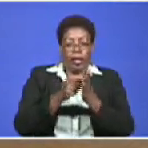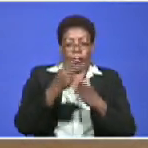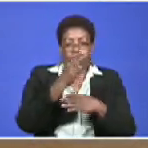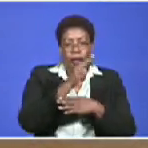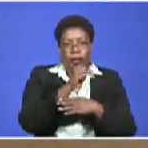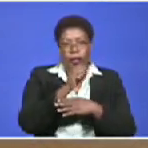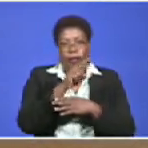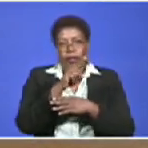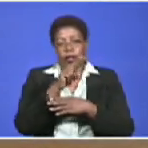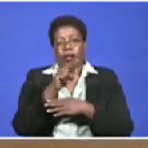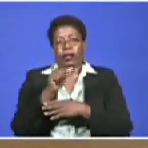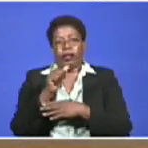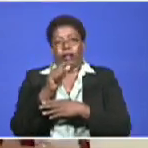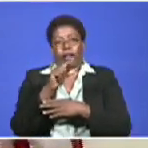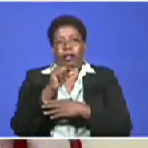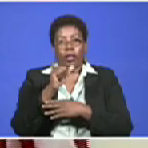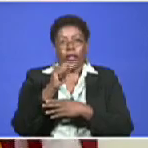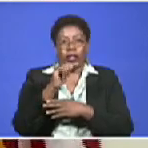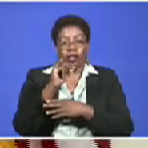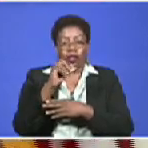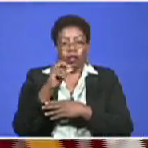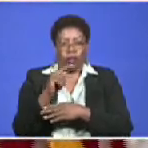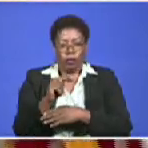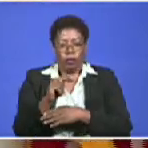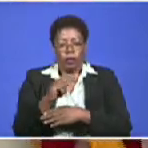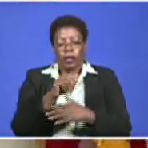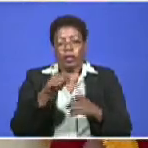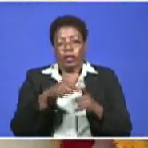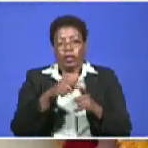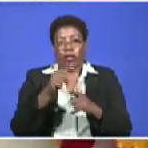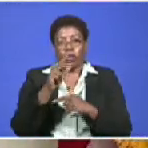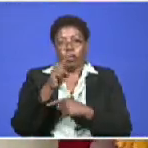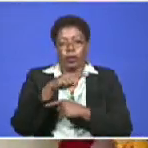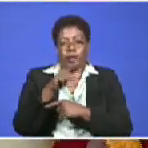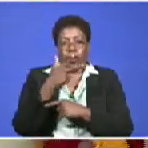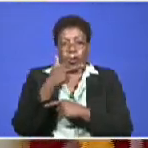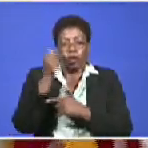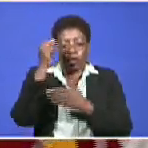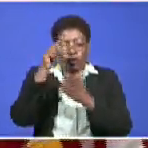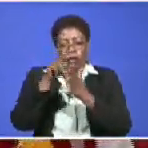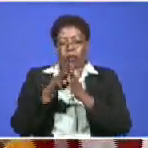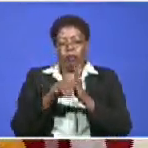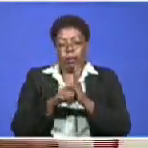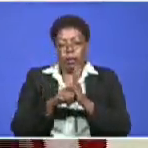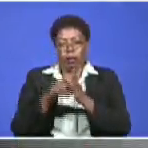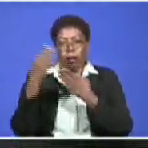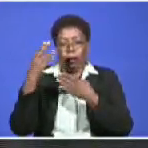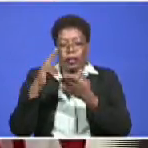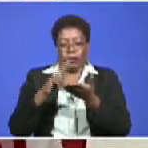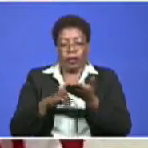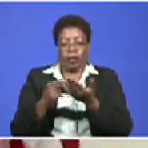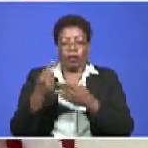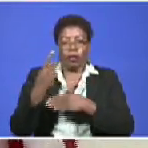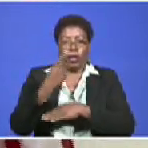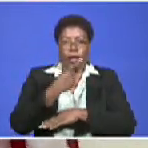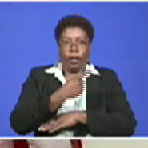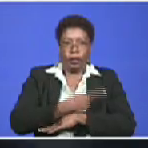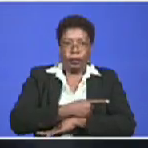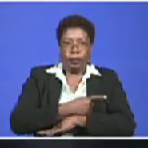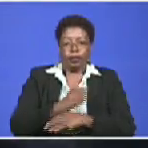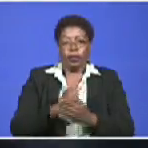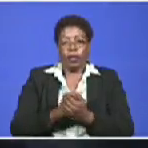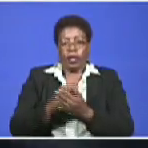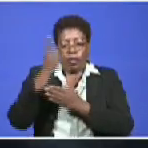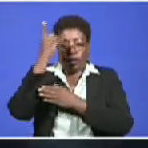passenger services at airports. This is the 23rd air agreement the Bahamas has signed to date. Minister of Tourism and Aviation, the